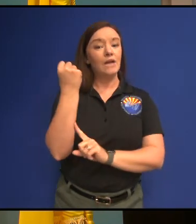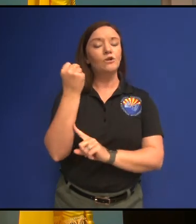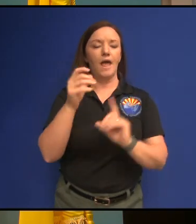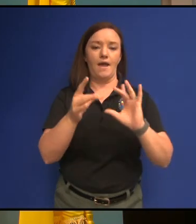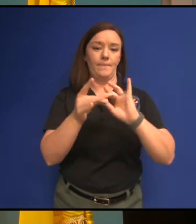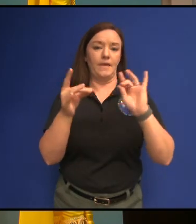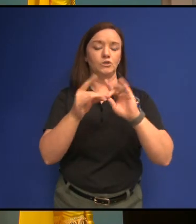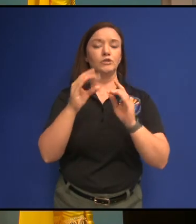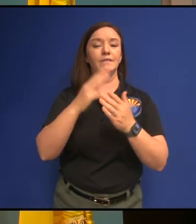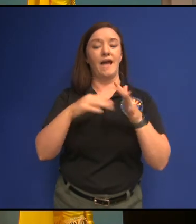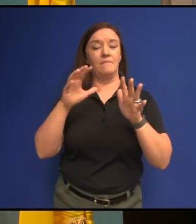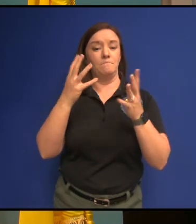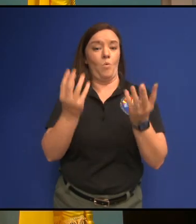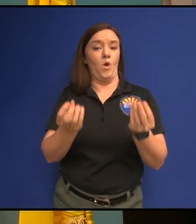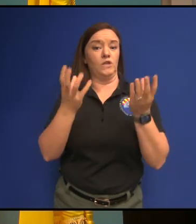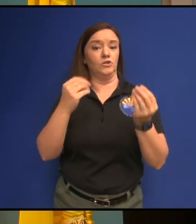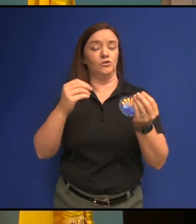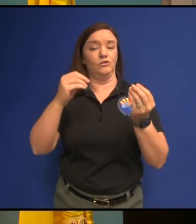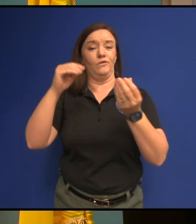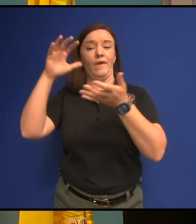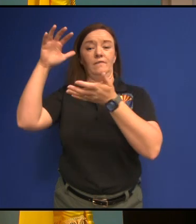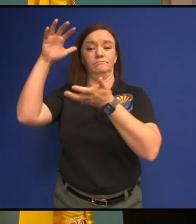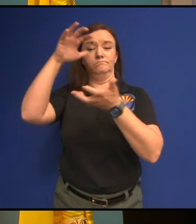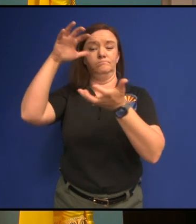off to the south and west of the area.